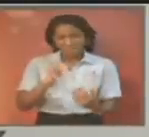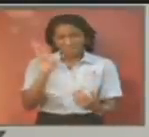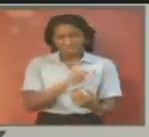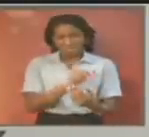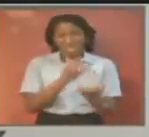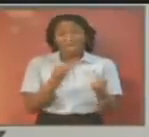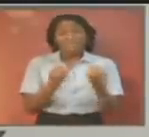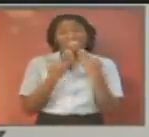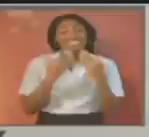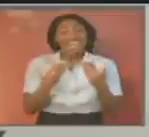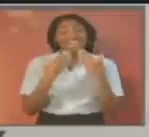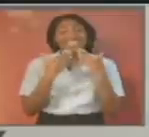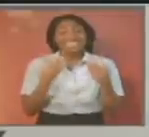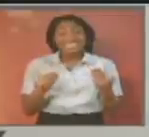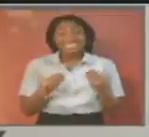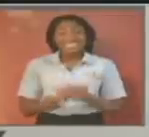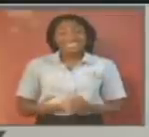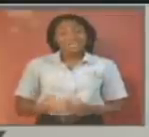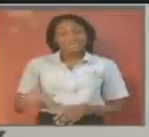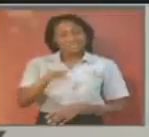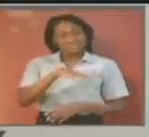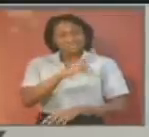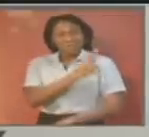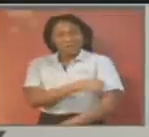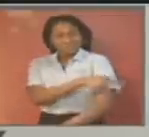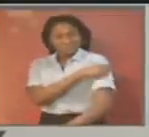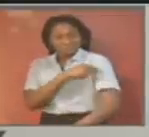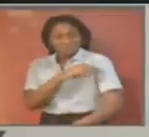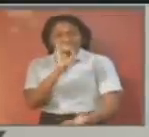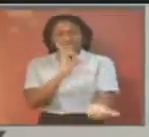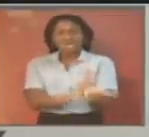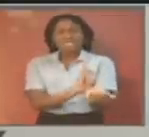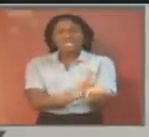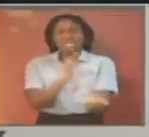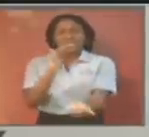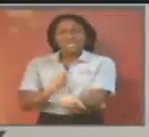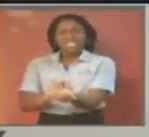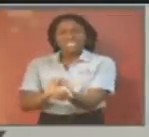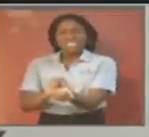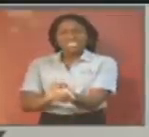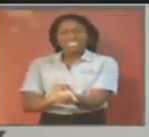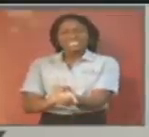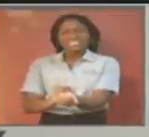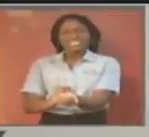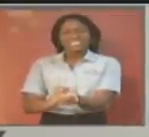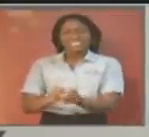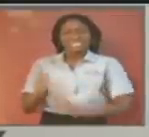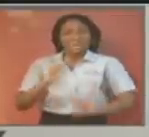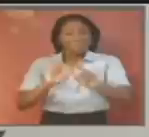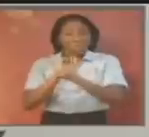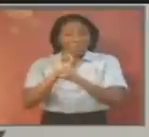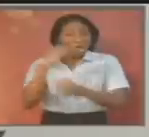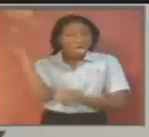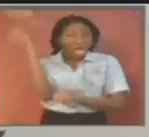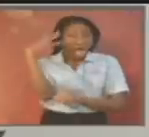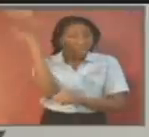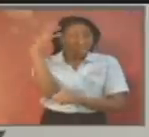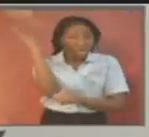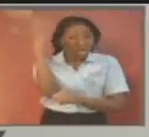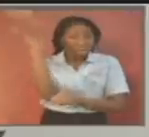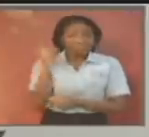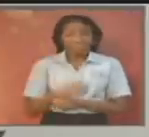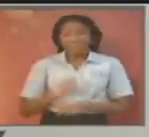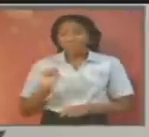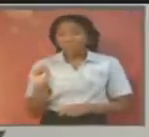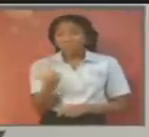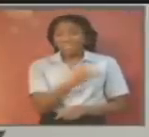thank Team ERHA, our doctors, nurses, EMTs, CSRs, all